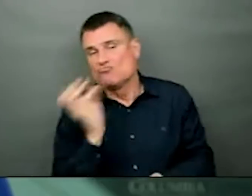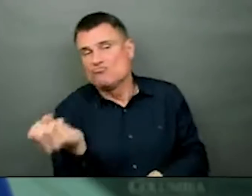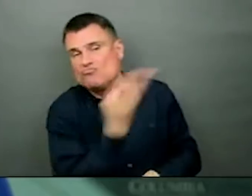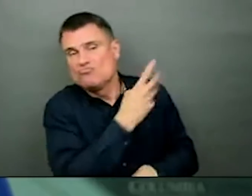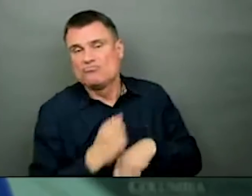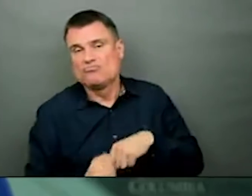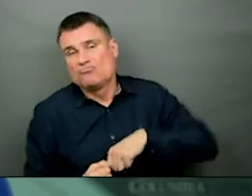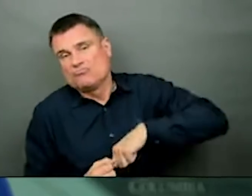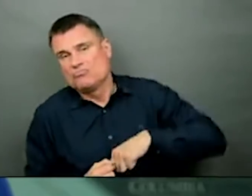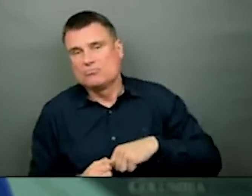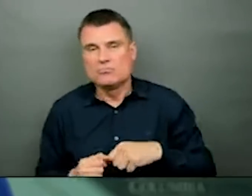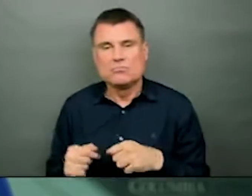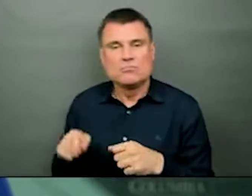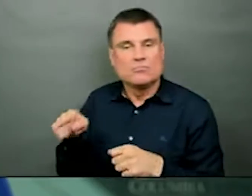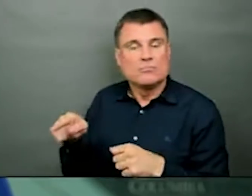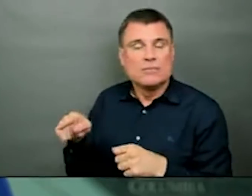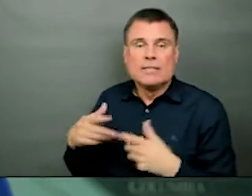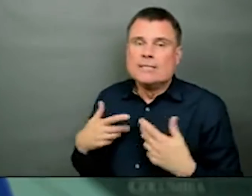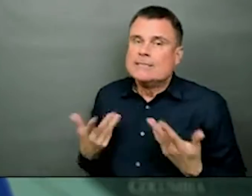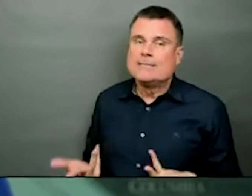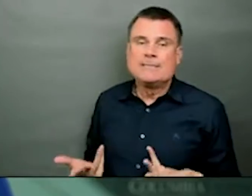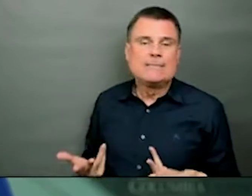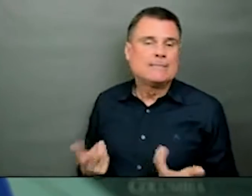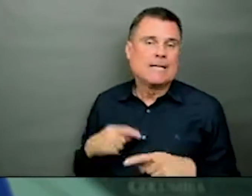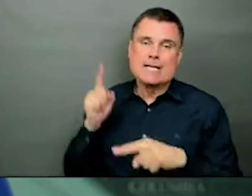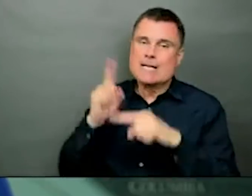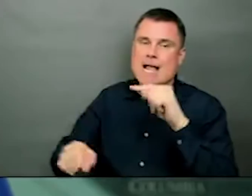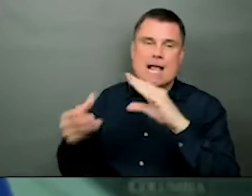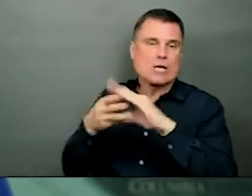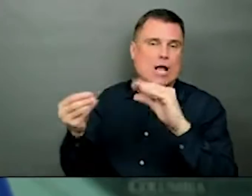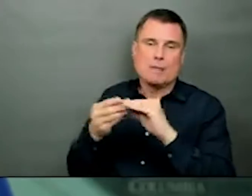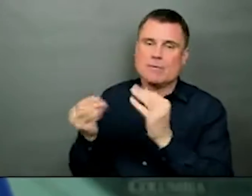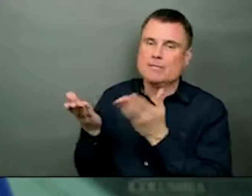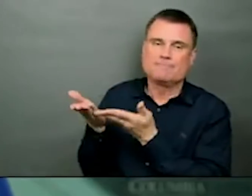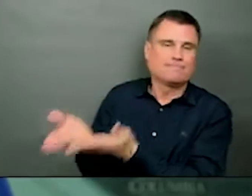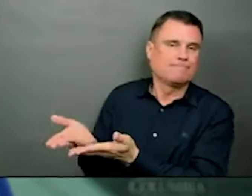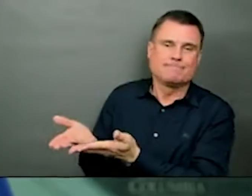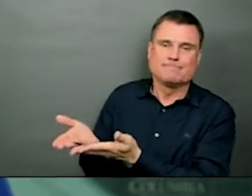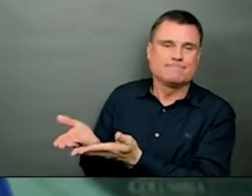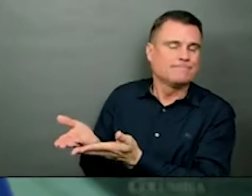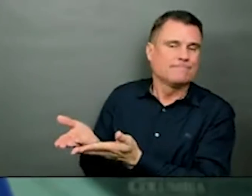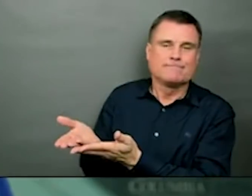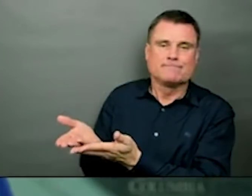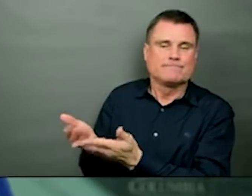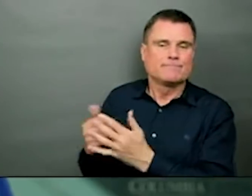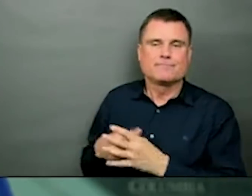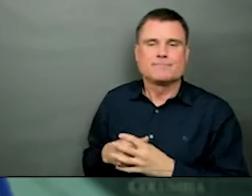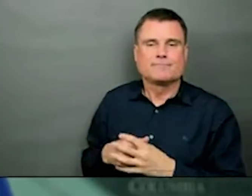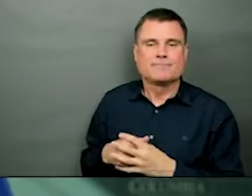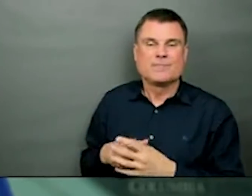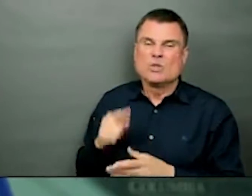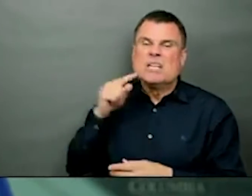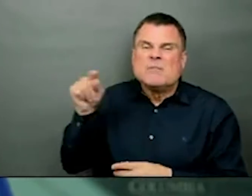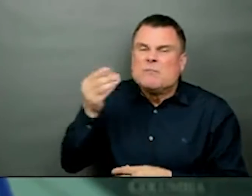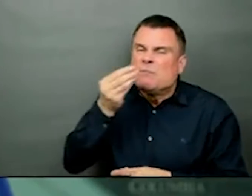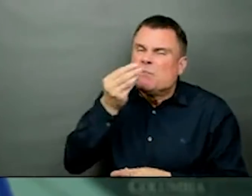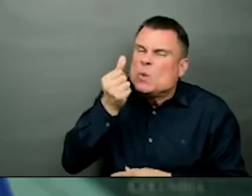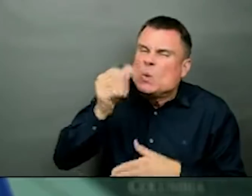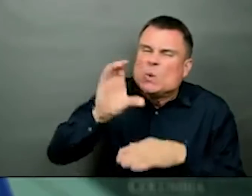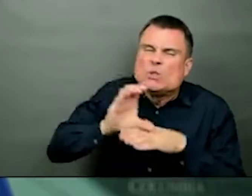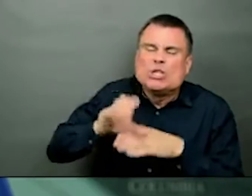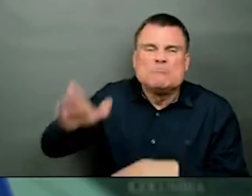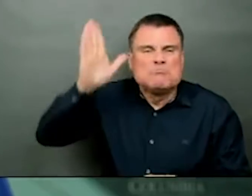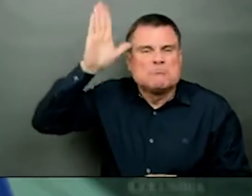am gratified by just how many religious leaders have not been just been following the rules, but contributing and finding other